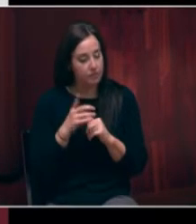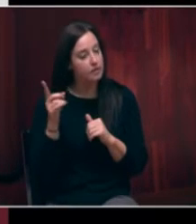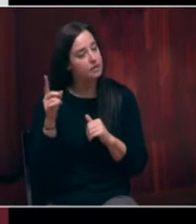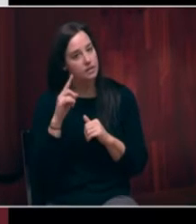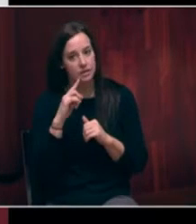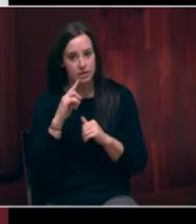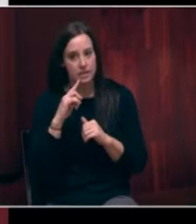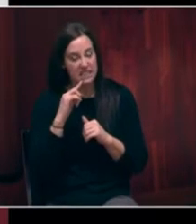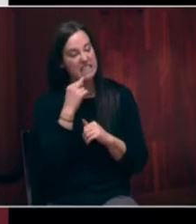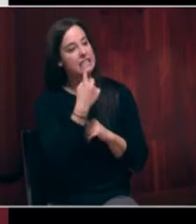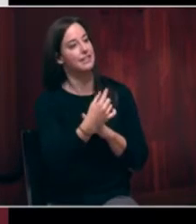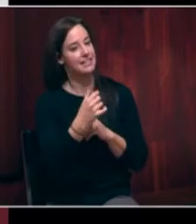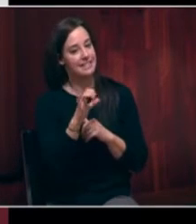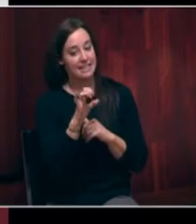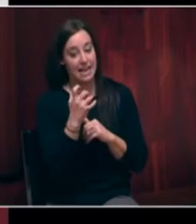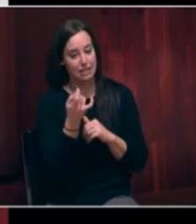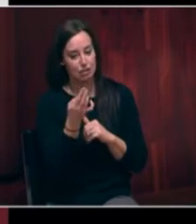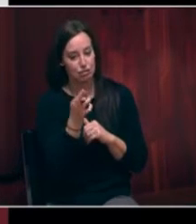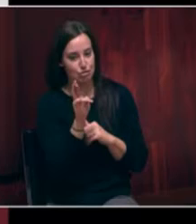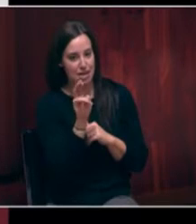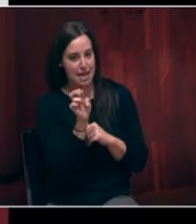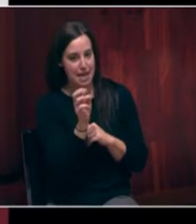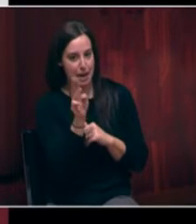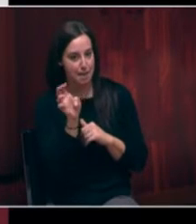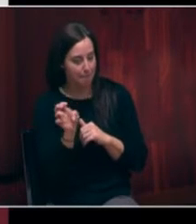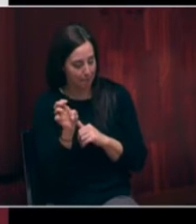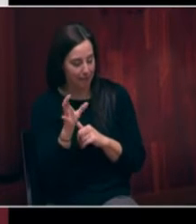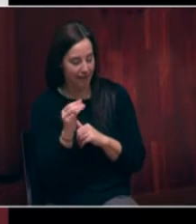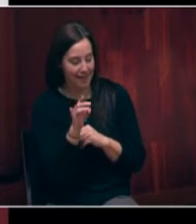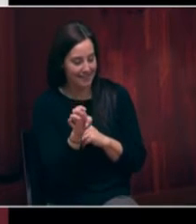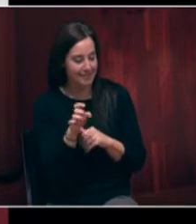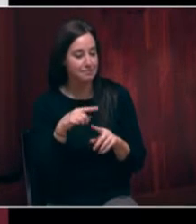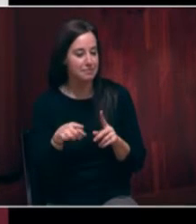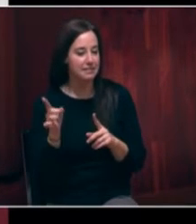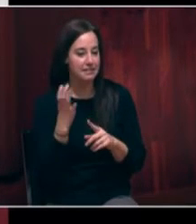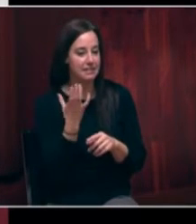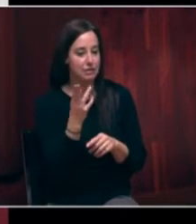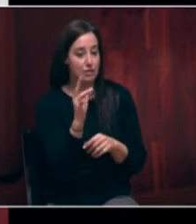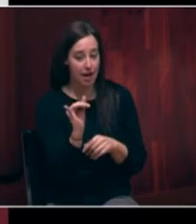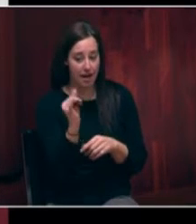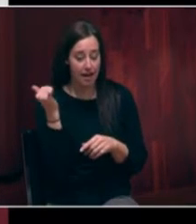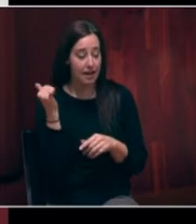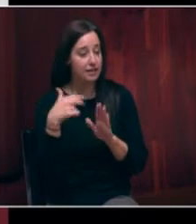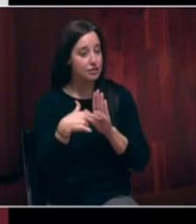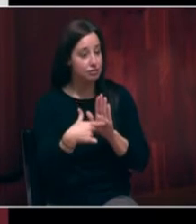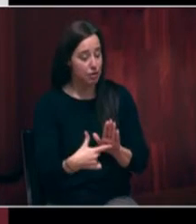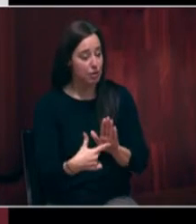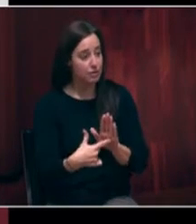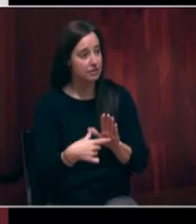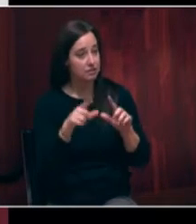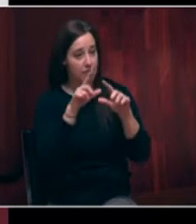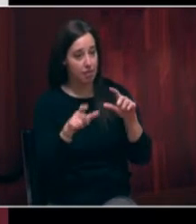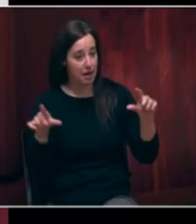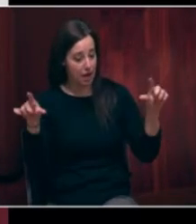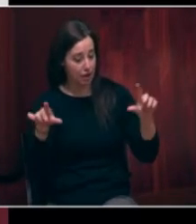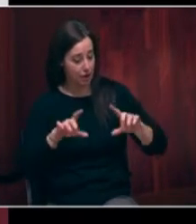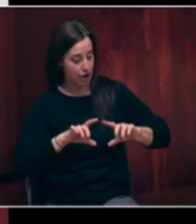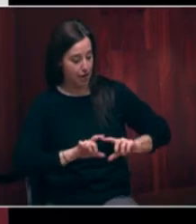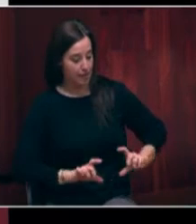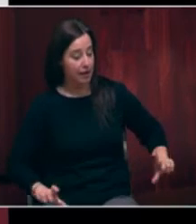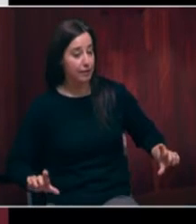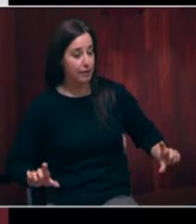of a CUI marking. Of course, you have a banner at the top, which indicates that, hey, this is CUI. It shows portion markings, and it shows a banner at the bottom. Now,